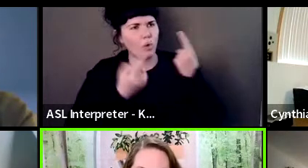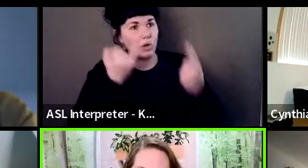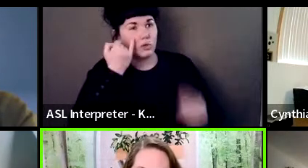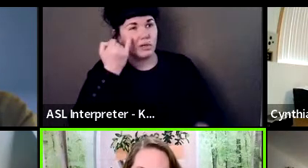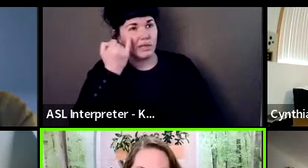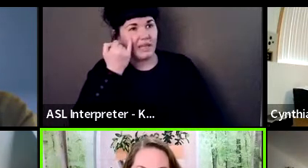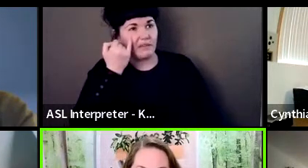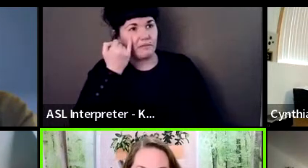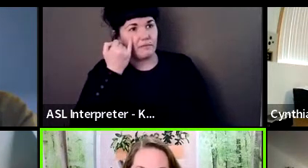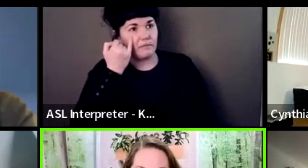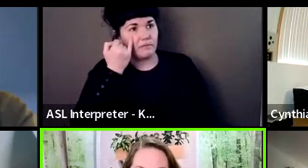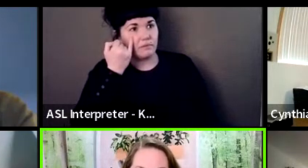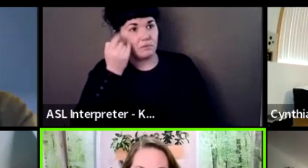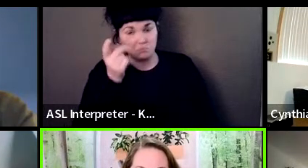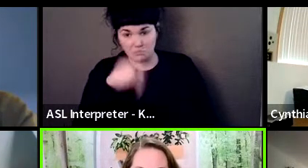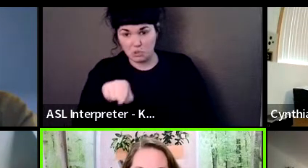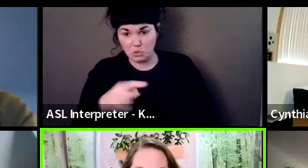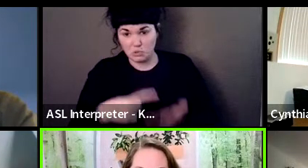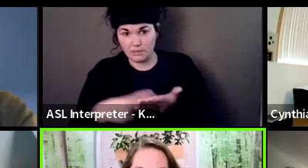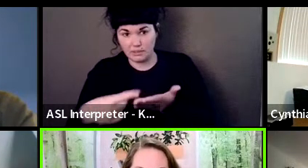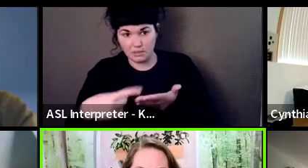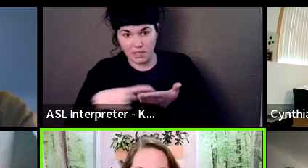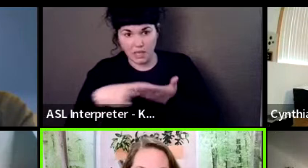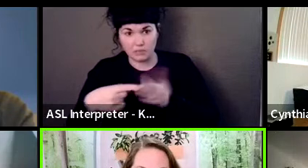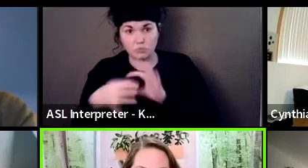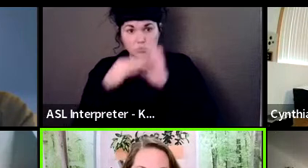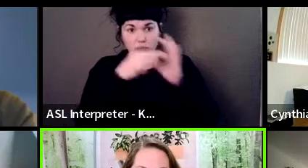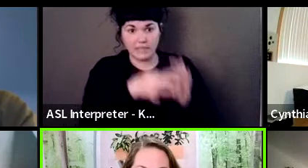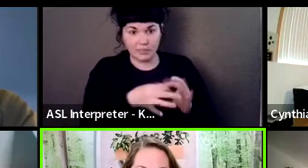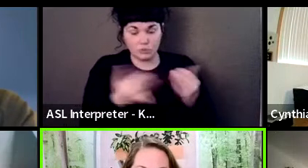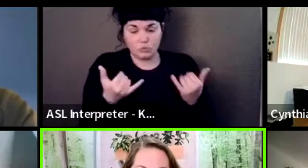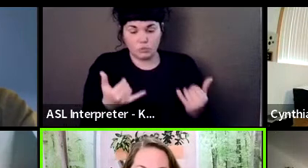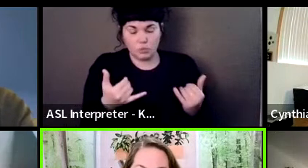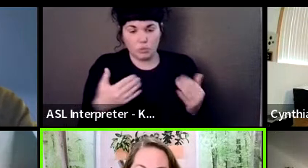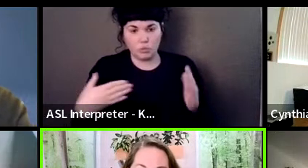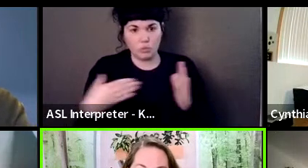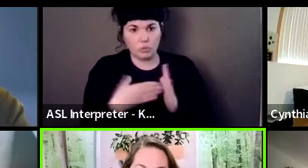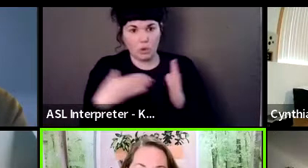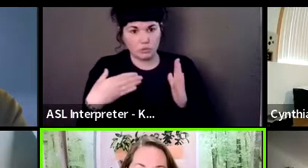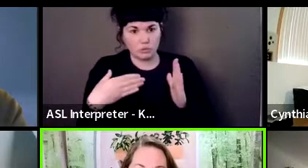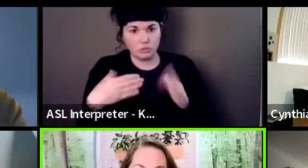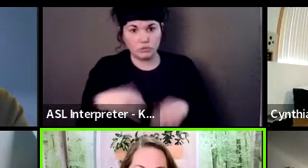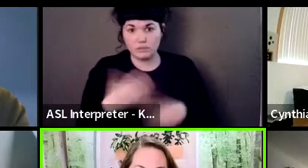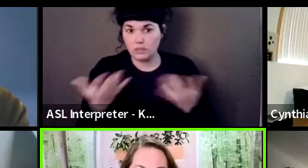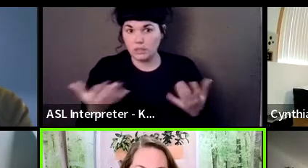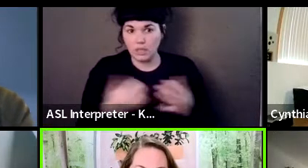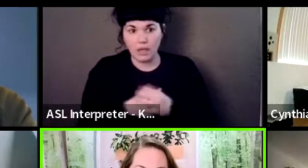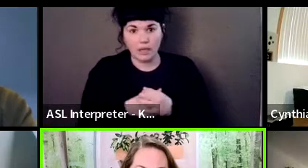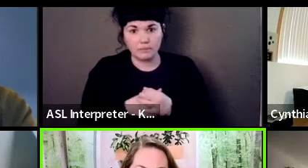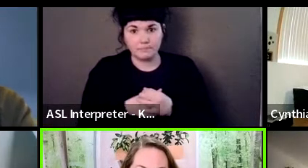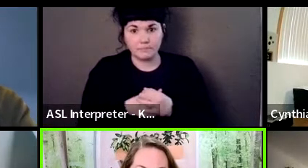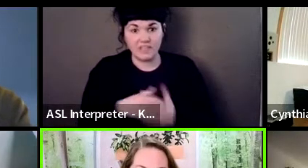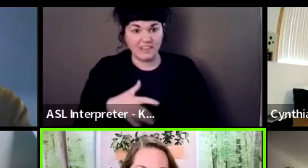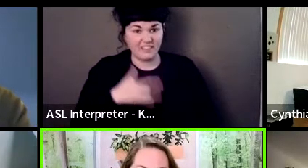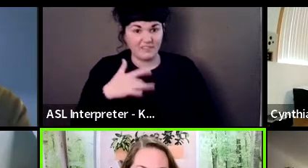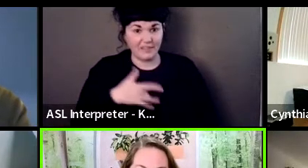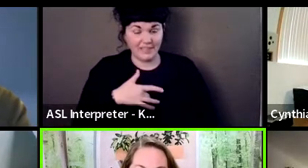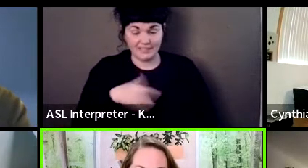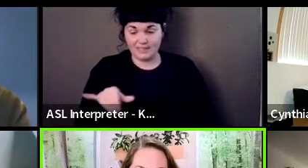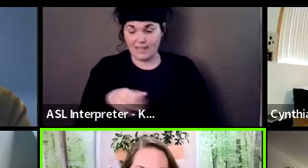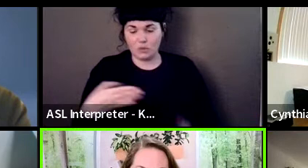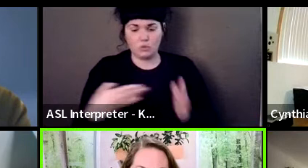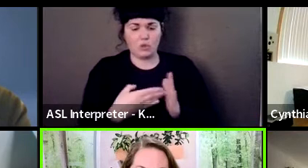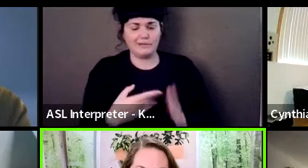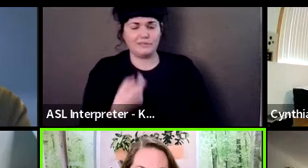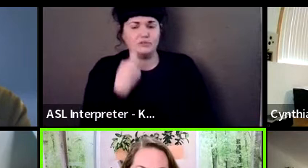when these lawsuits that are currently pending in West Michigan might end, because it seems like we're just at the beginning of them and